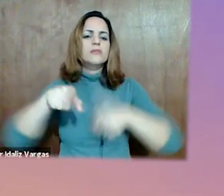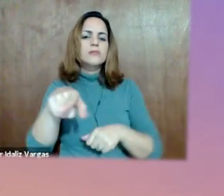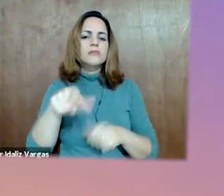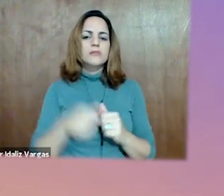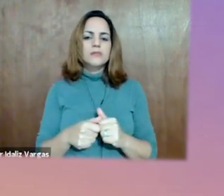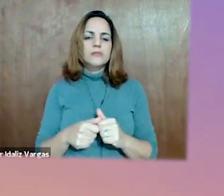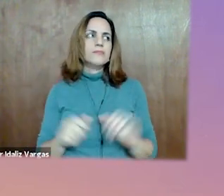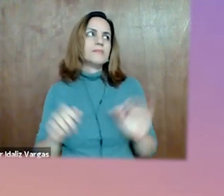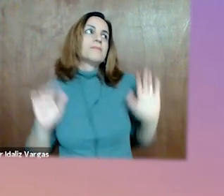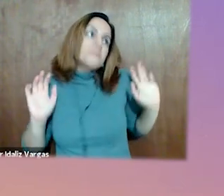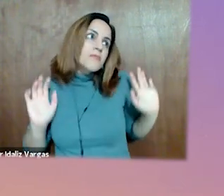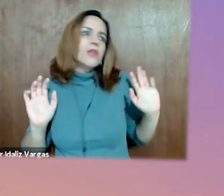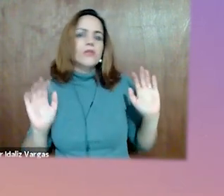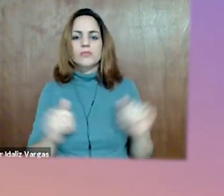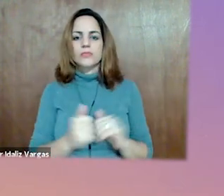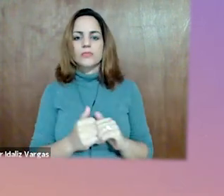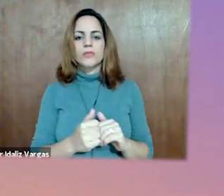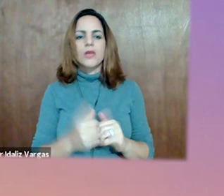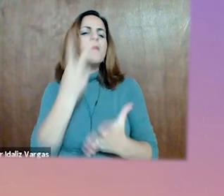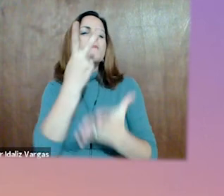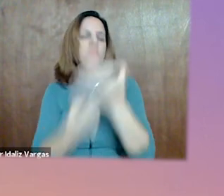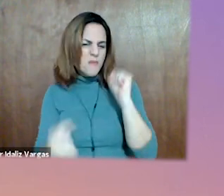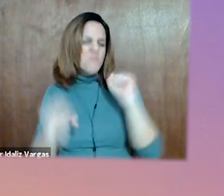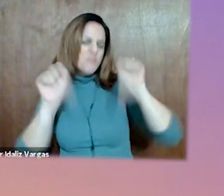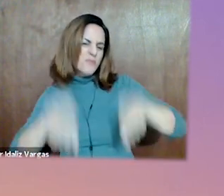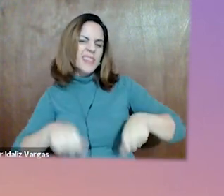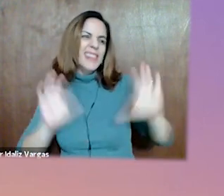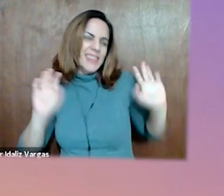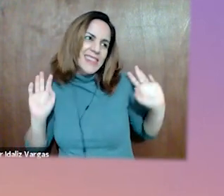Bueno, podía hablar Spanglish, pero